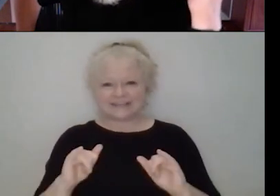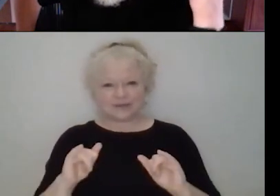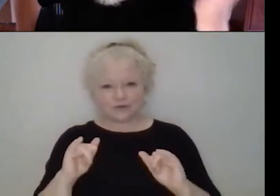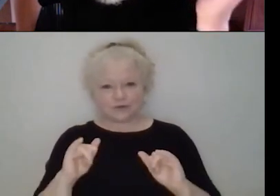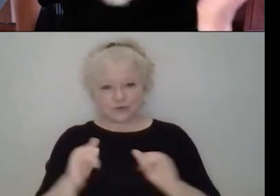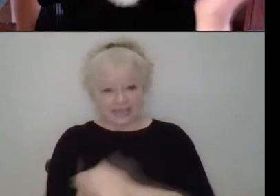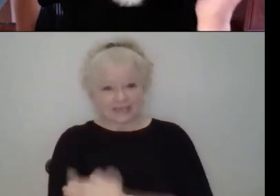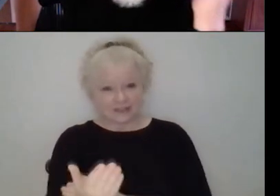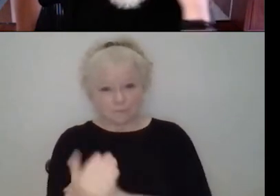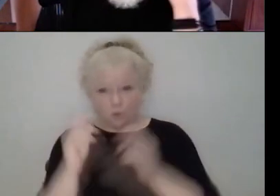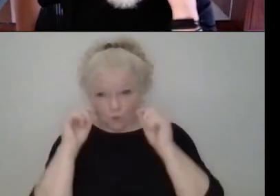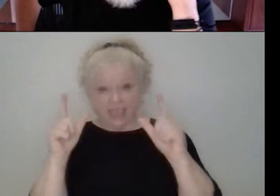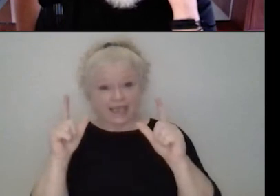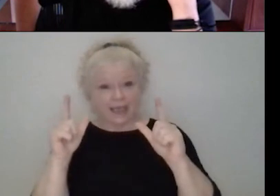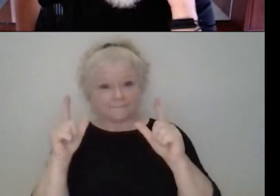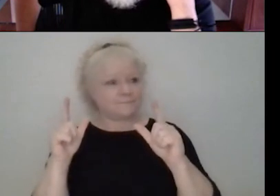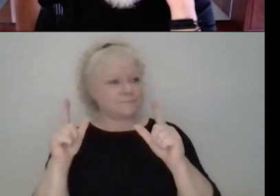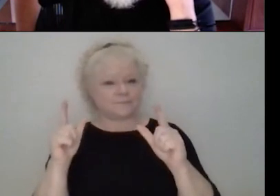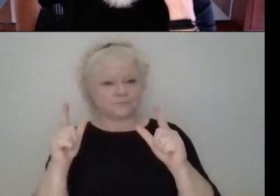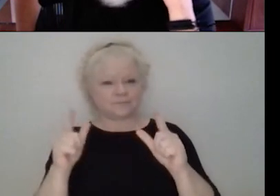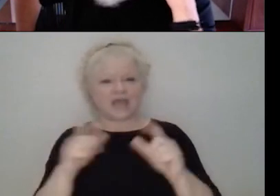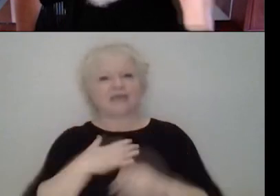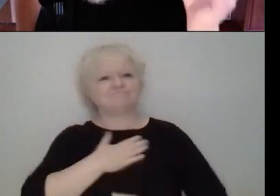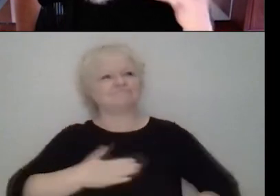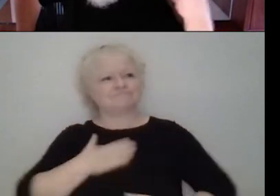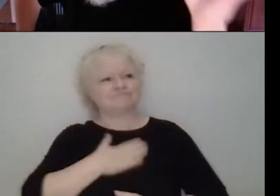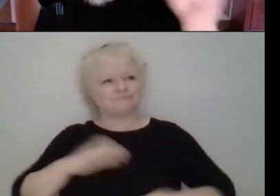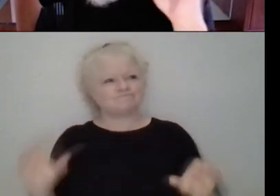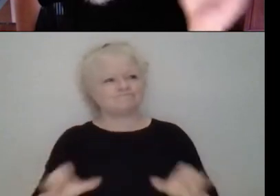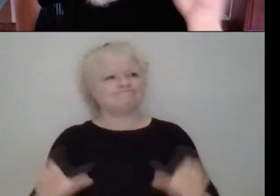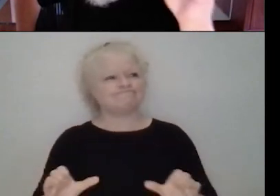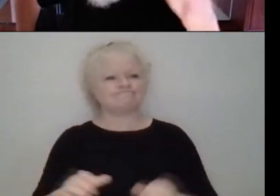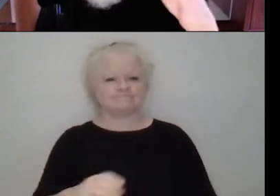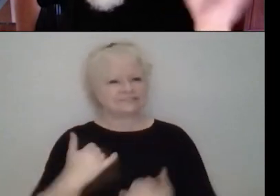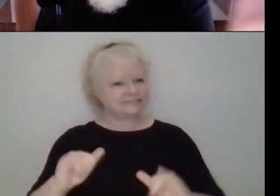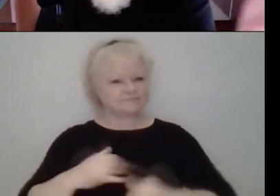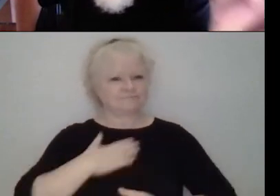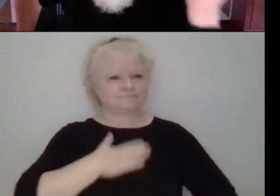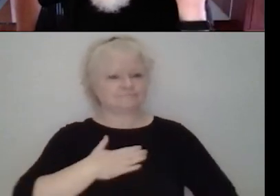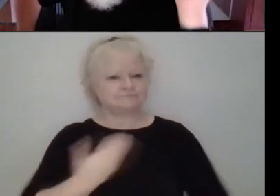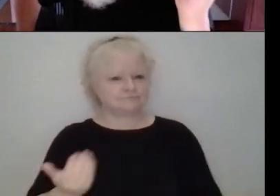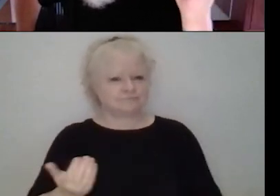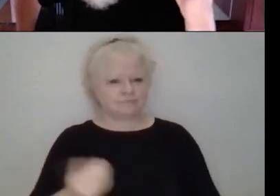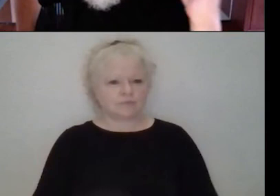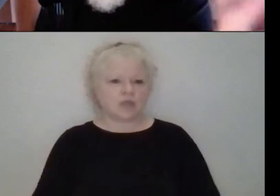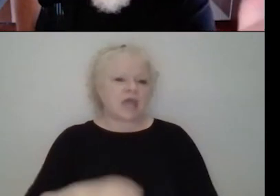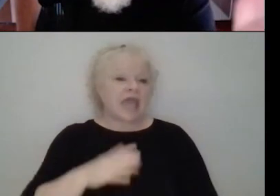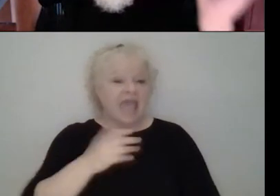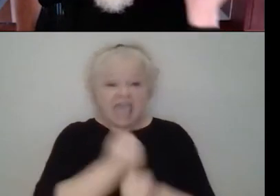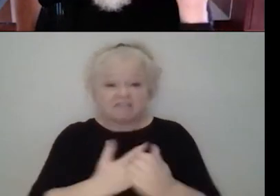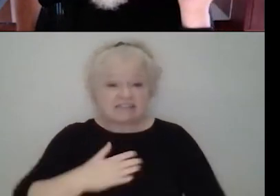to enjoy my activities. No, for sure. It has, not everything is happiness, no, everything